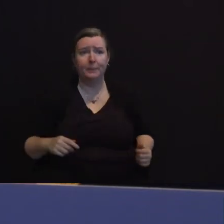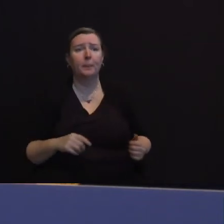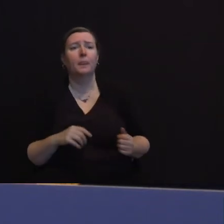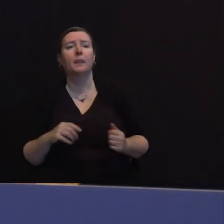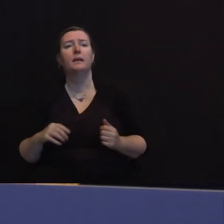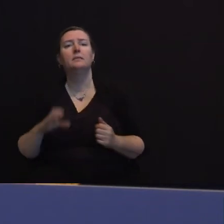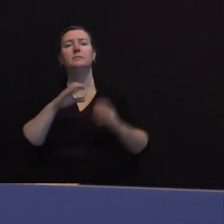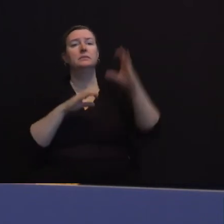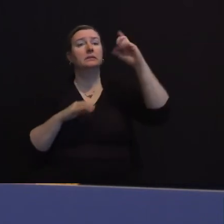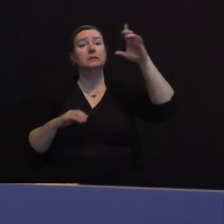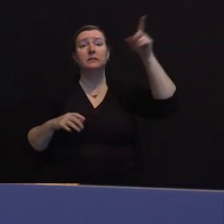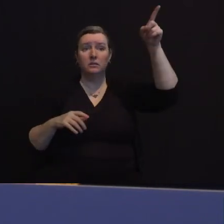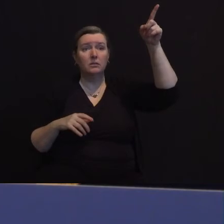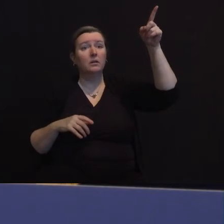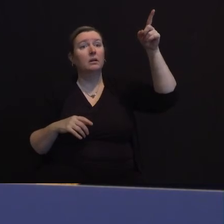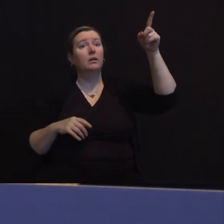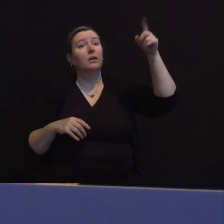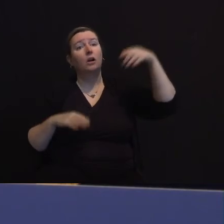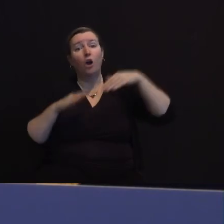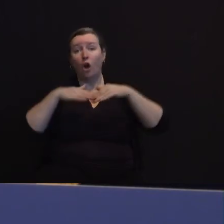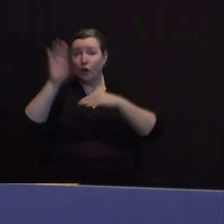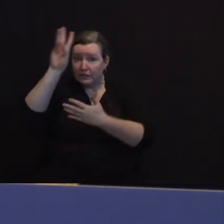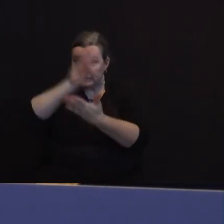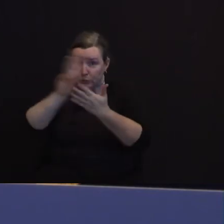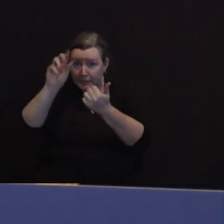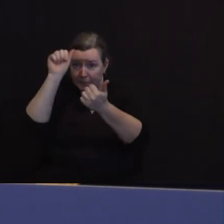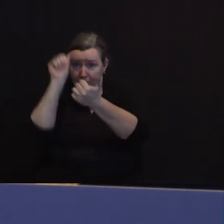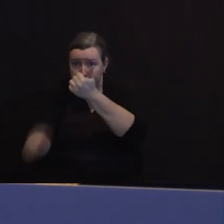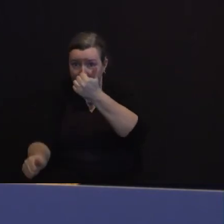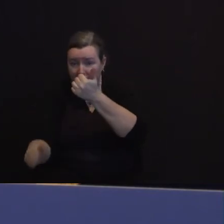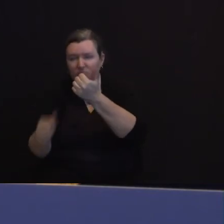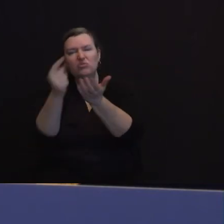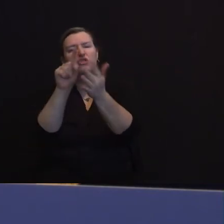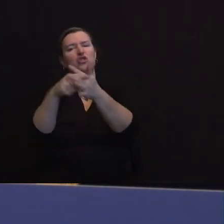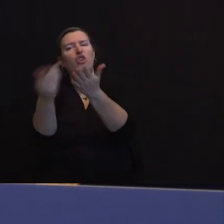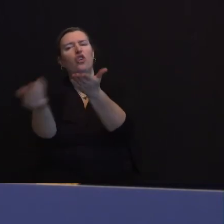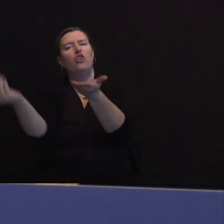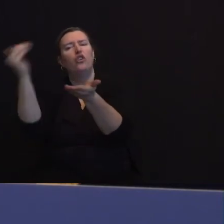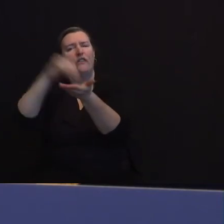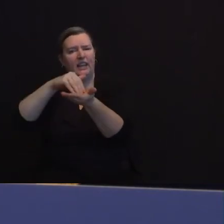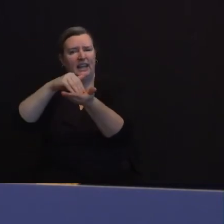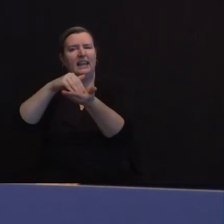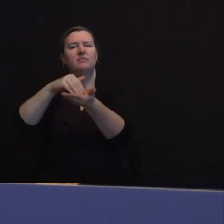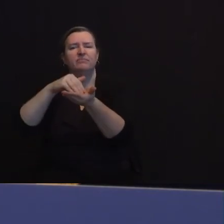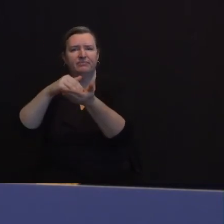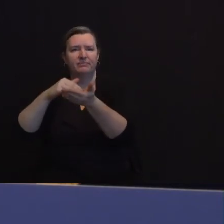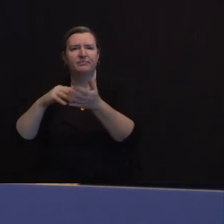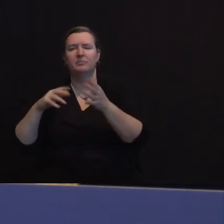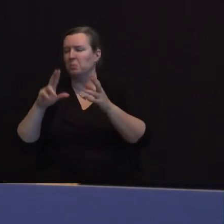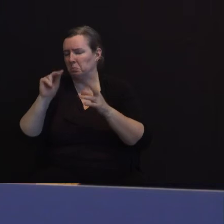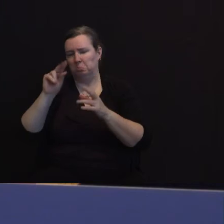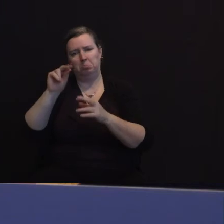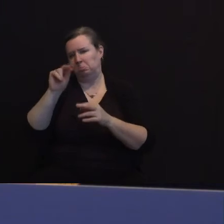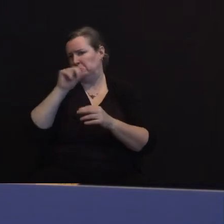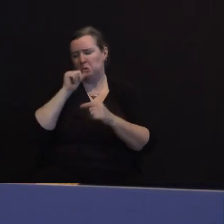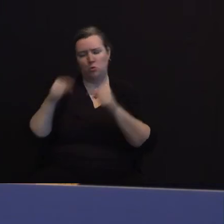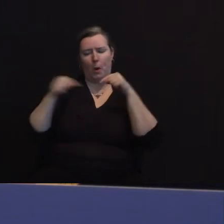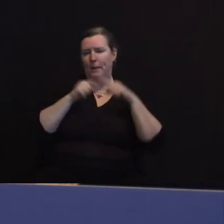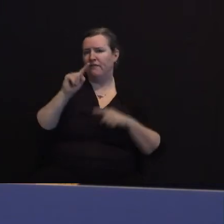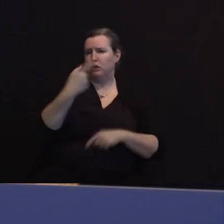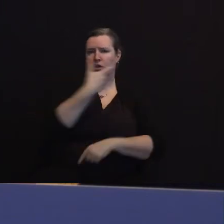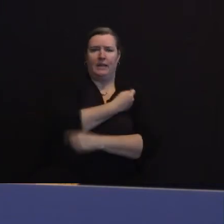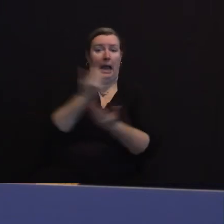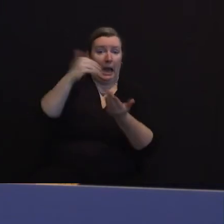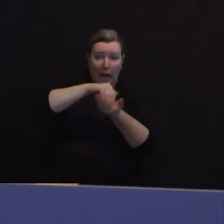don't start the series over again. And this is in line actually with what happens with pediatric vaccines where there's a series, is that there's a set regimen